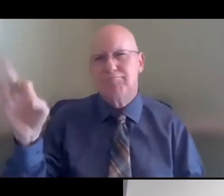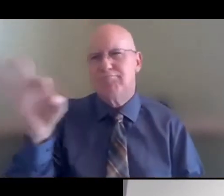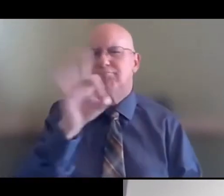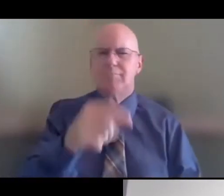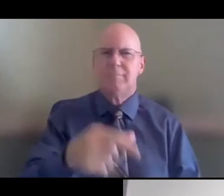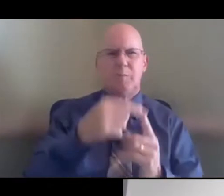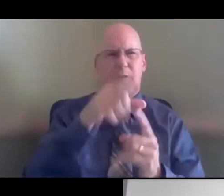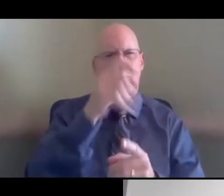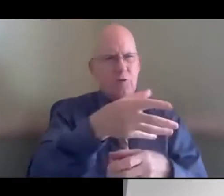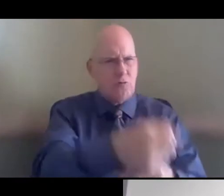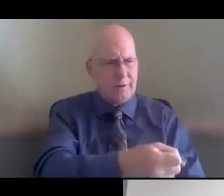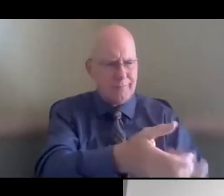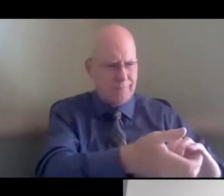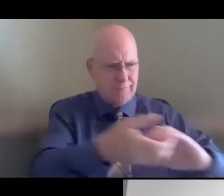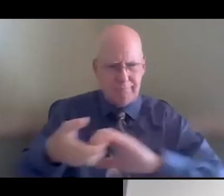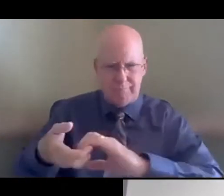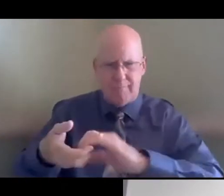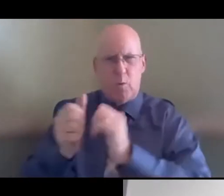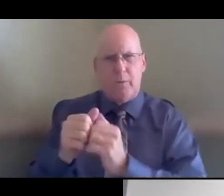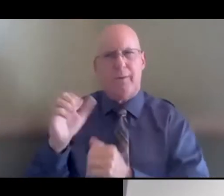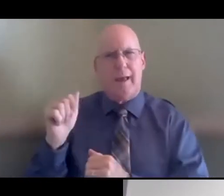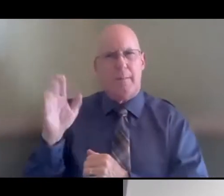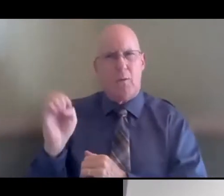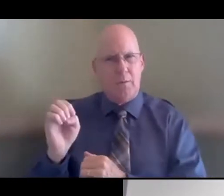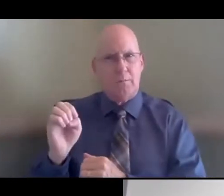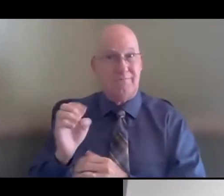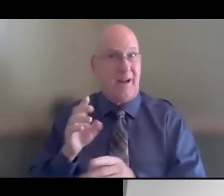trusts work together with ABLE. I was talking to a client about it yesterday. So